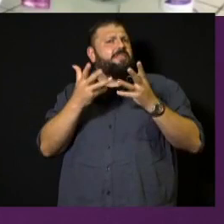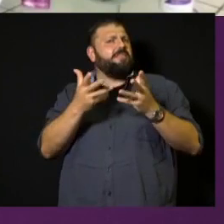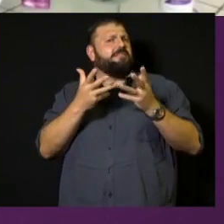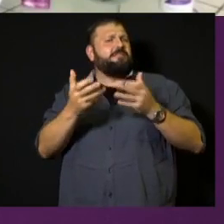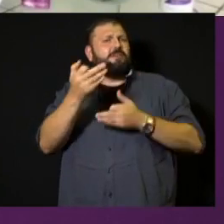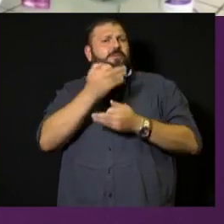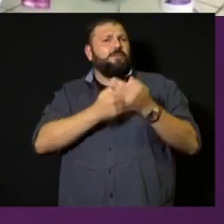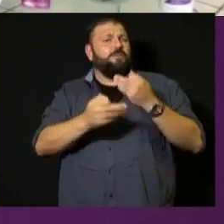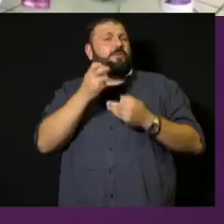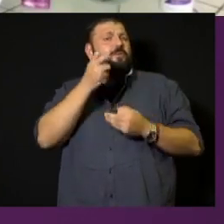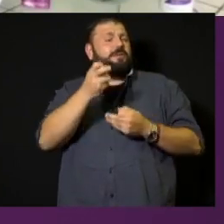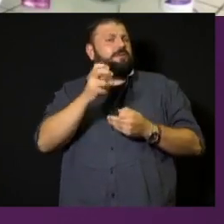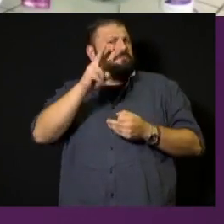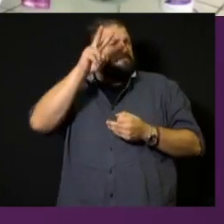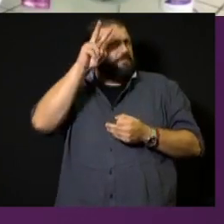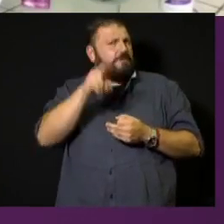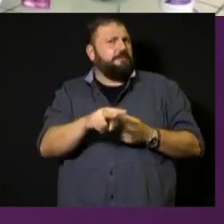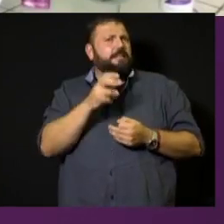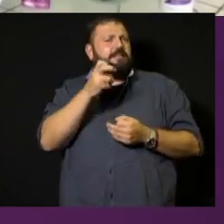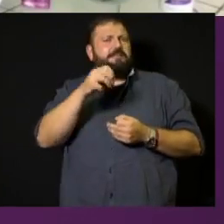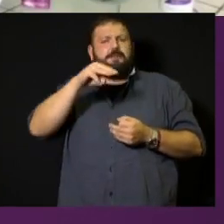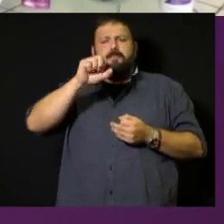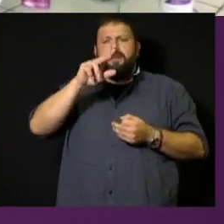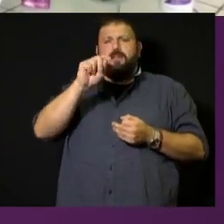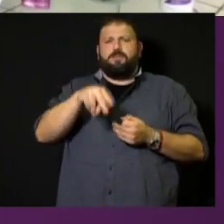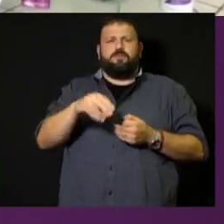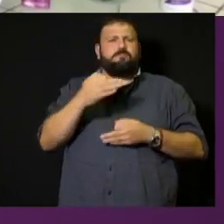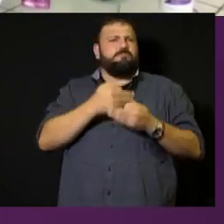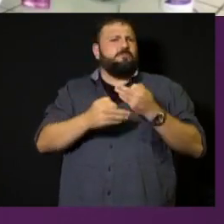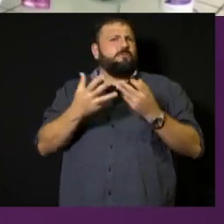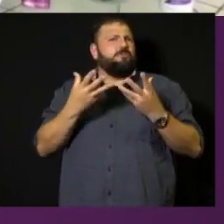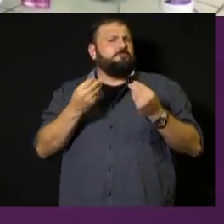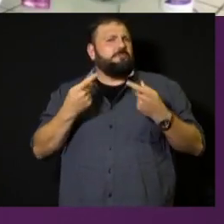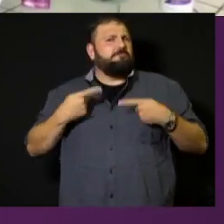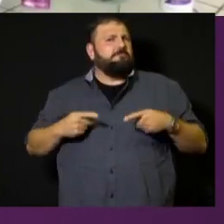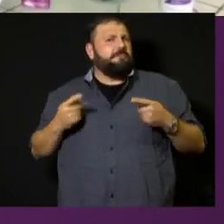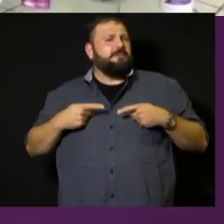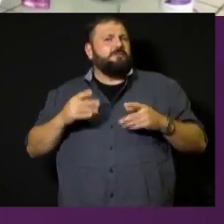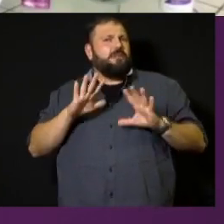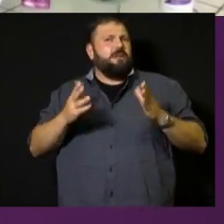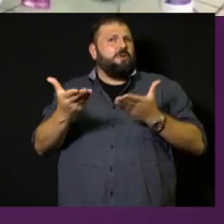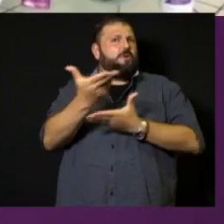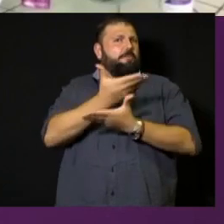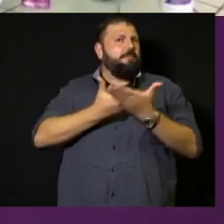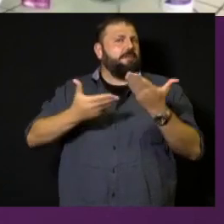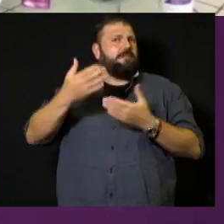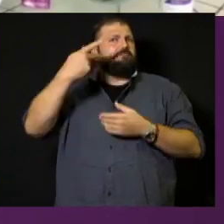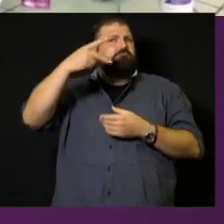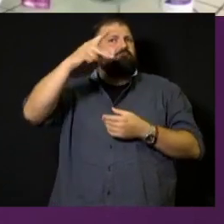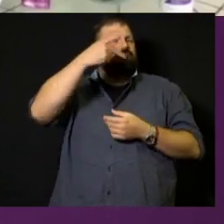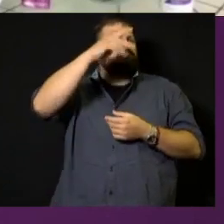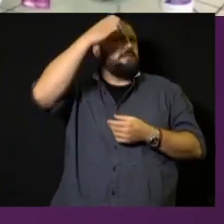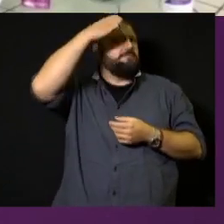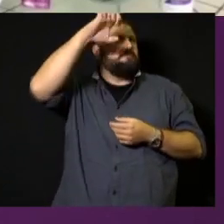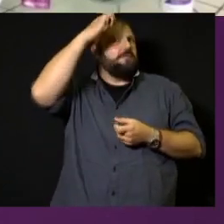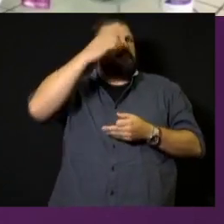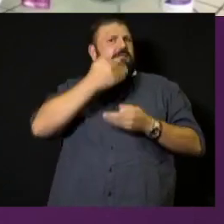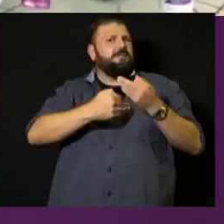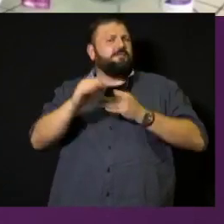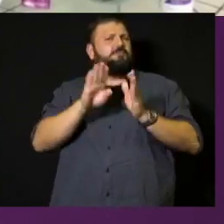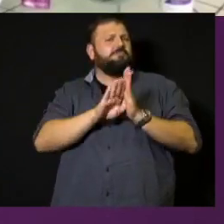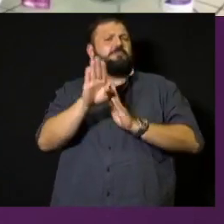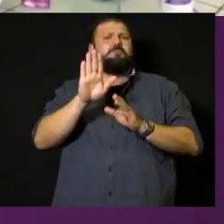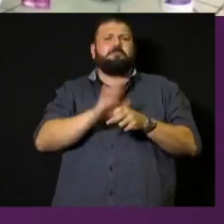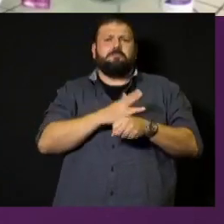too. The proof is that in this marathon, a lot of people share their success